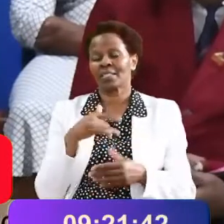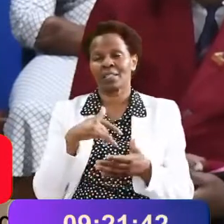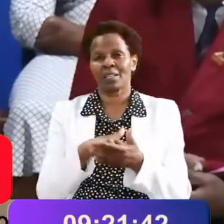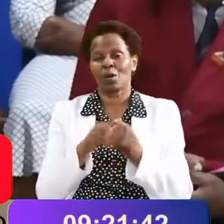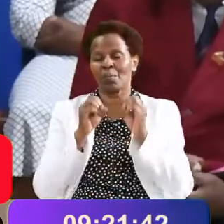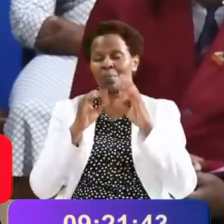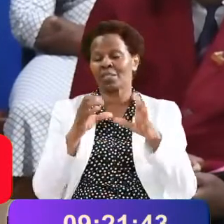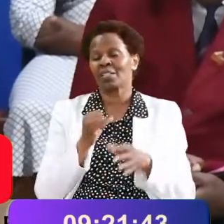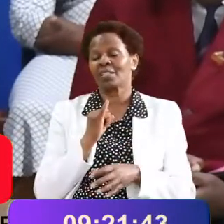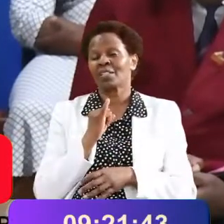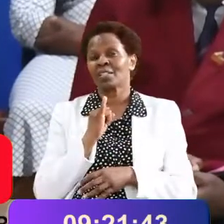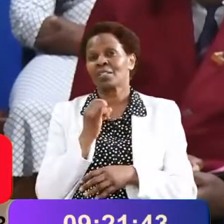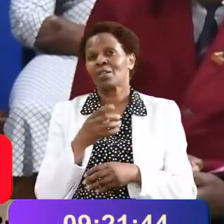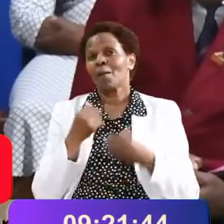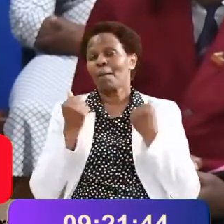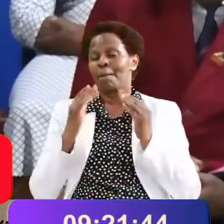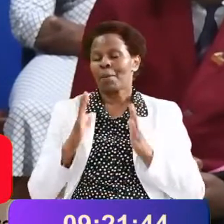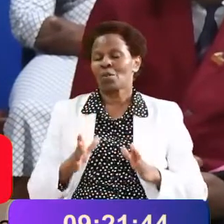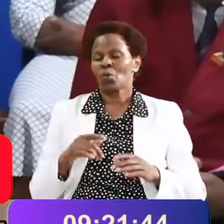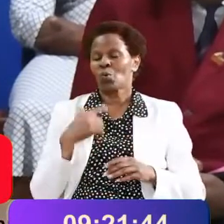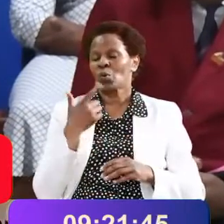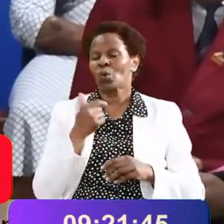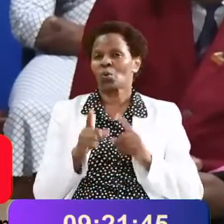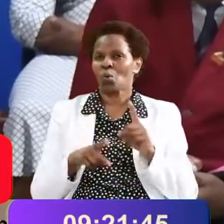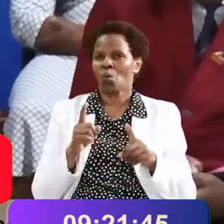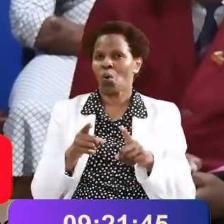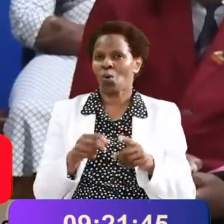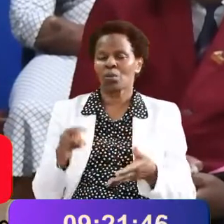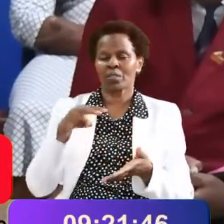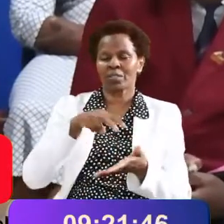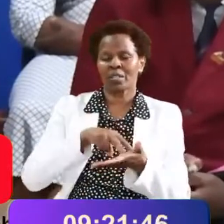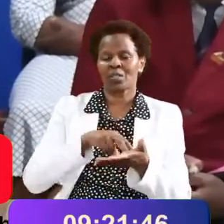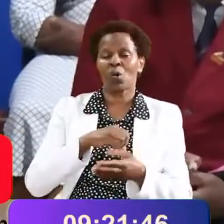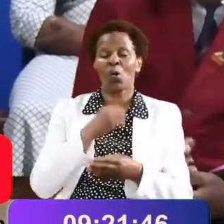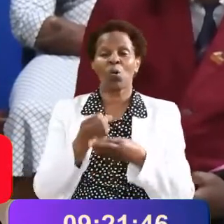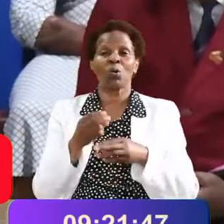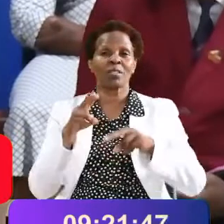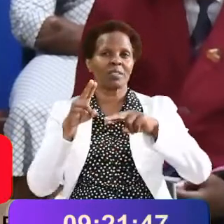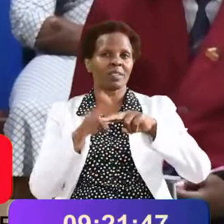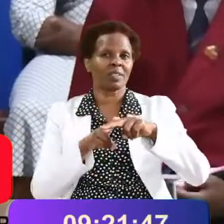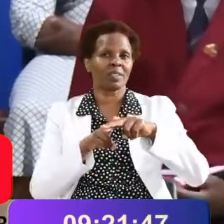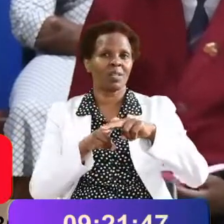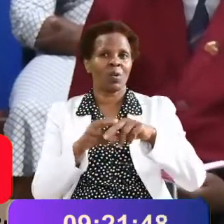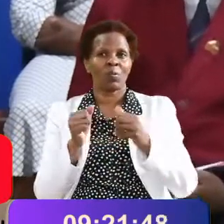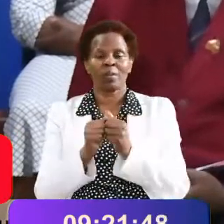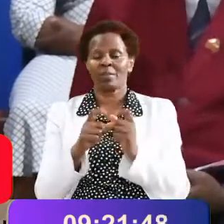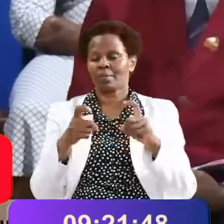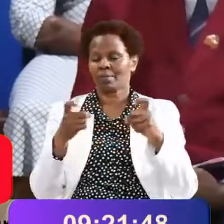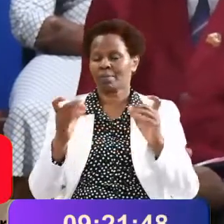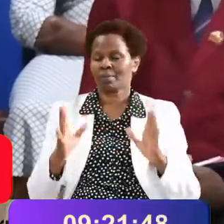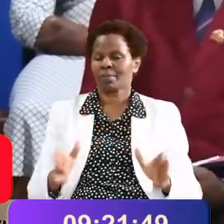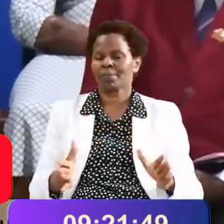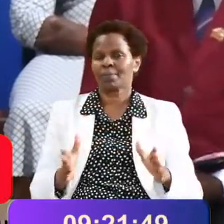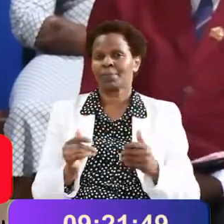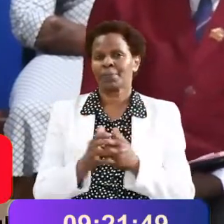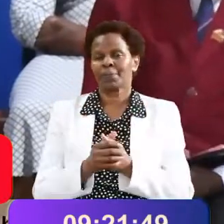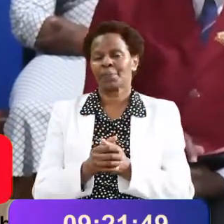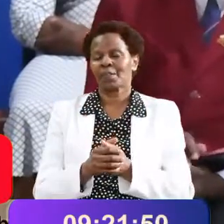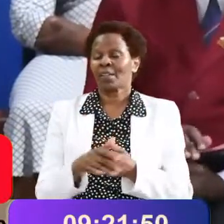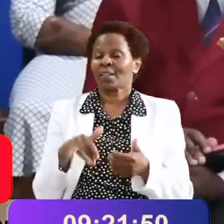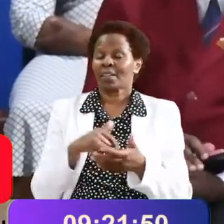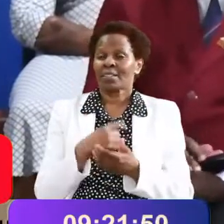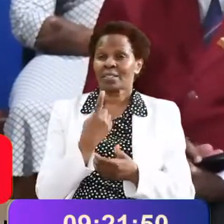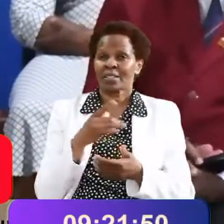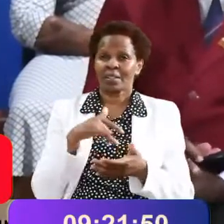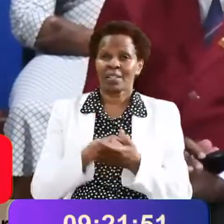man who walks not in the counsel of the ungodly, nor stands in the path of sinners, nor sits in the seat of the scornful. So that means that